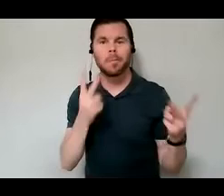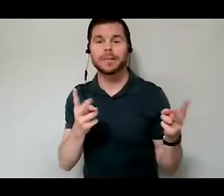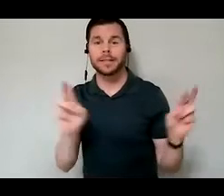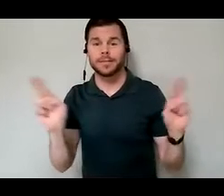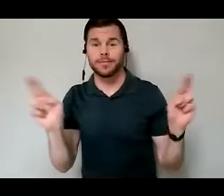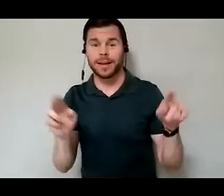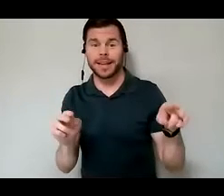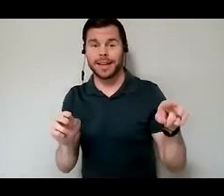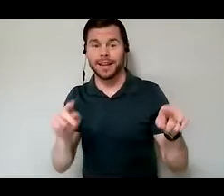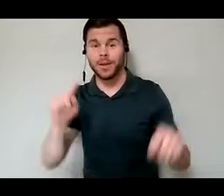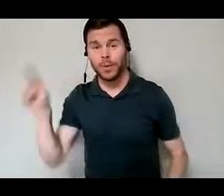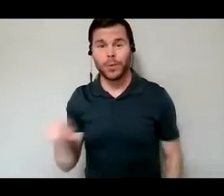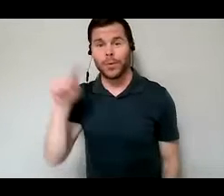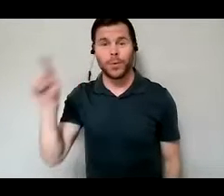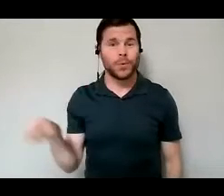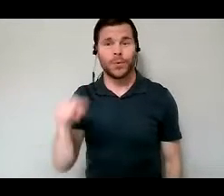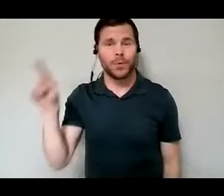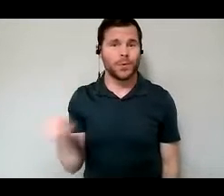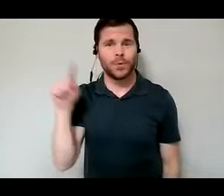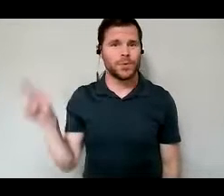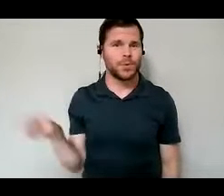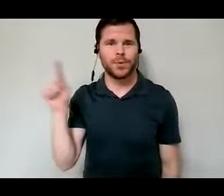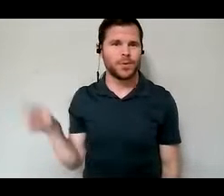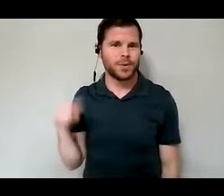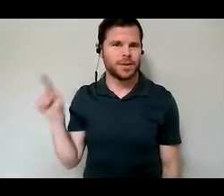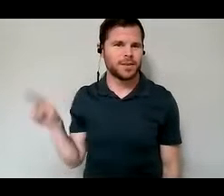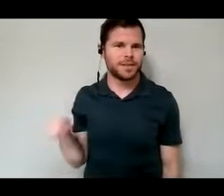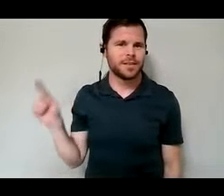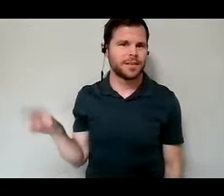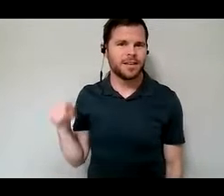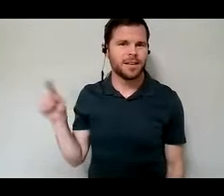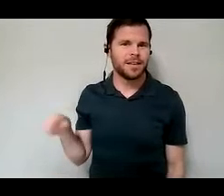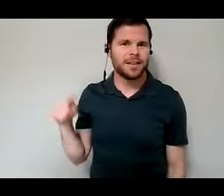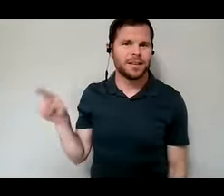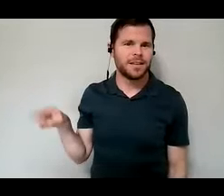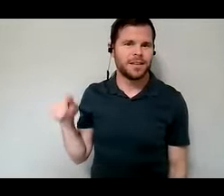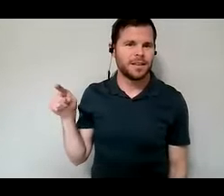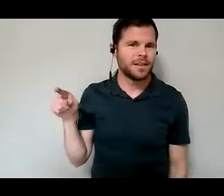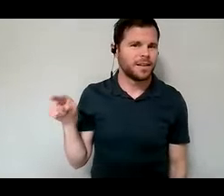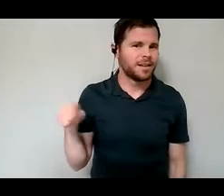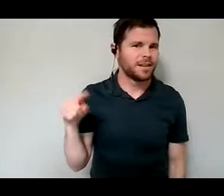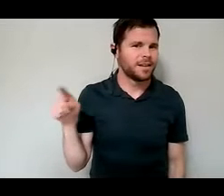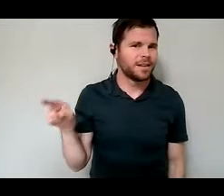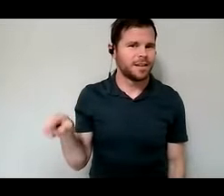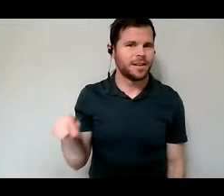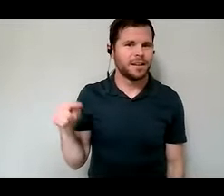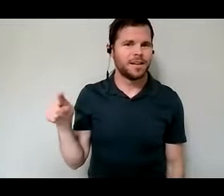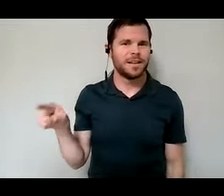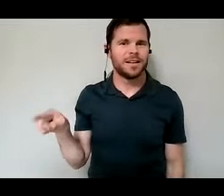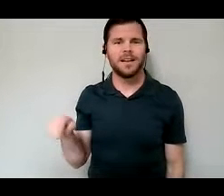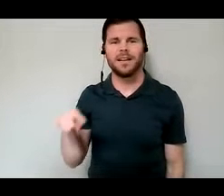And the winning response goes to, I'm going to guess, patient.